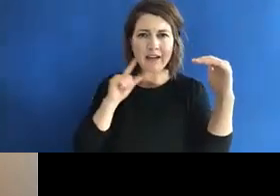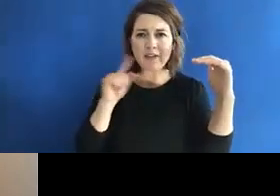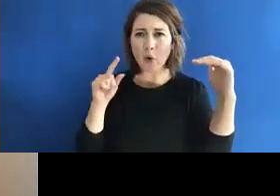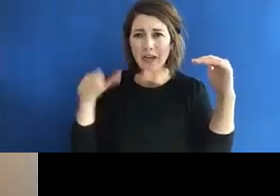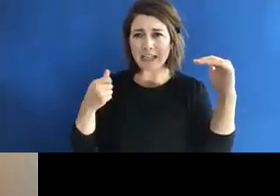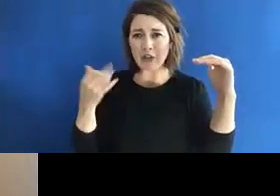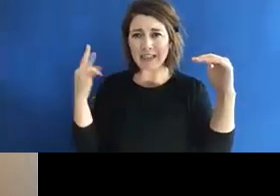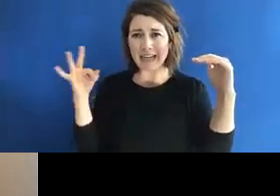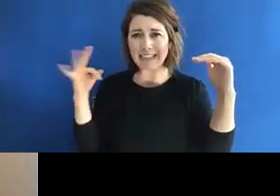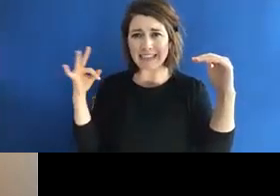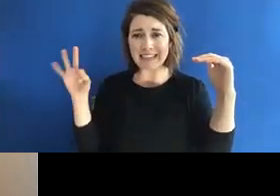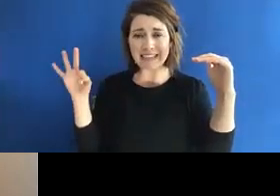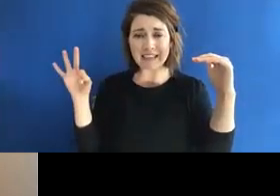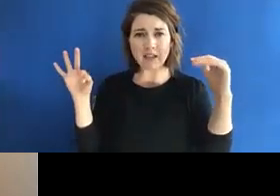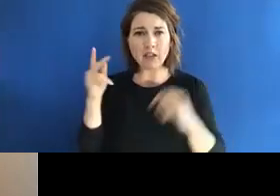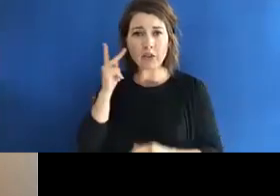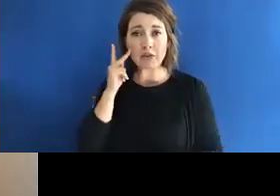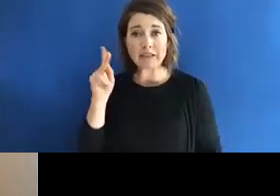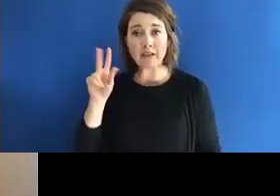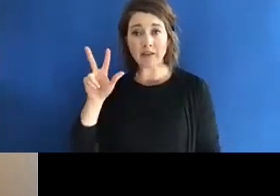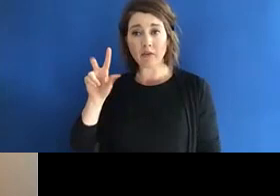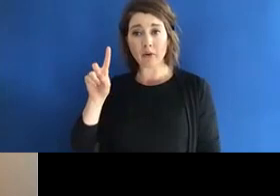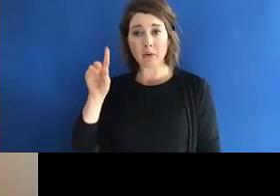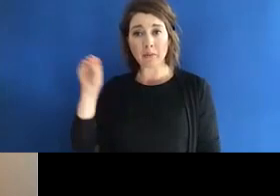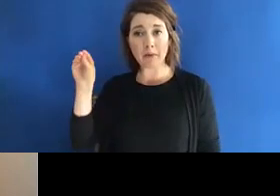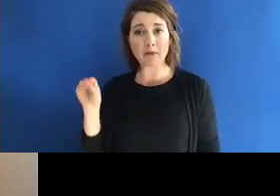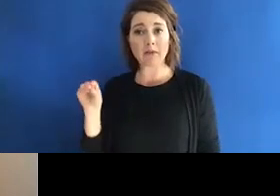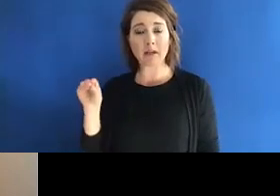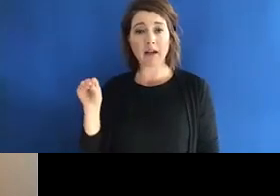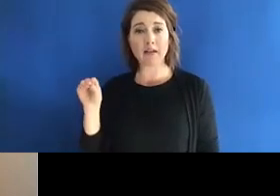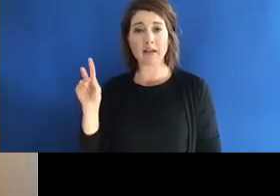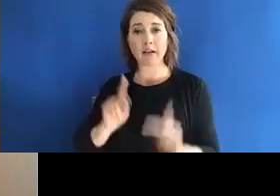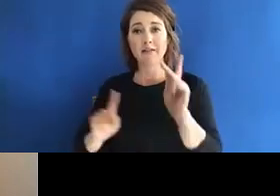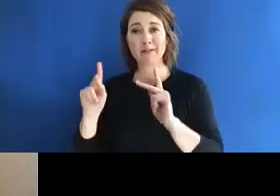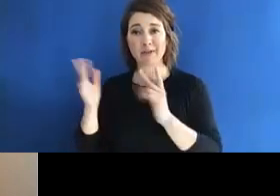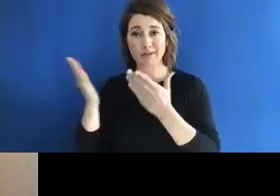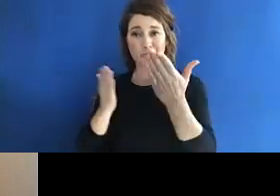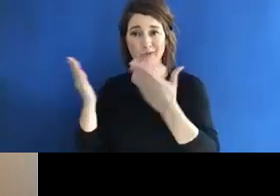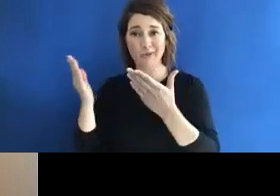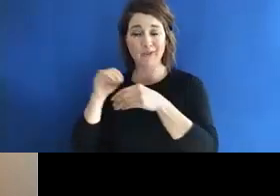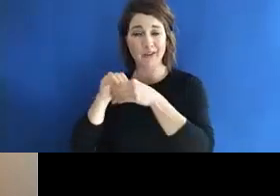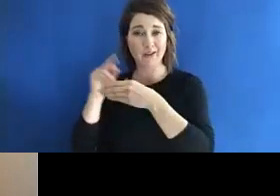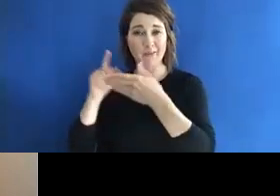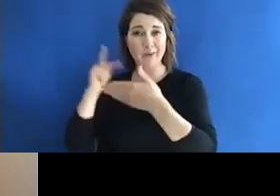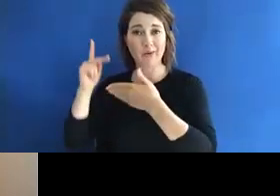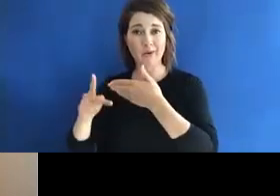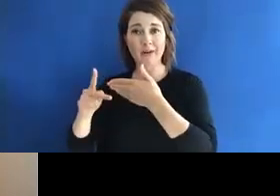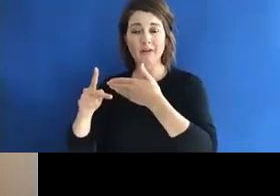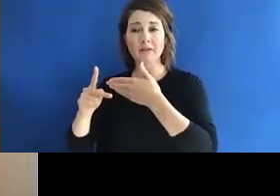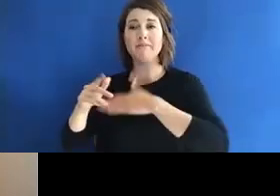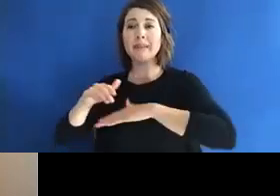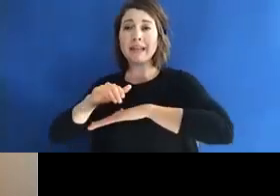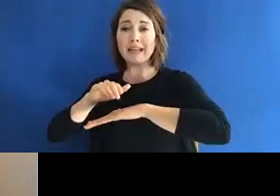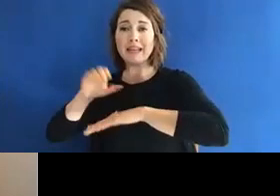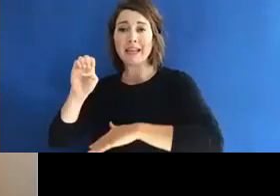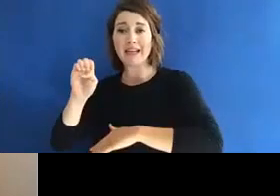see that 31% of the participants served in the VR program were English language learners.